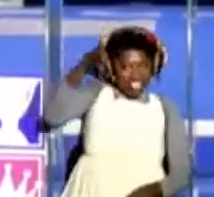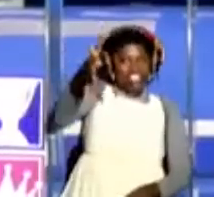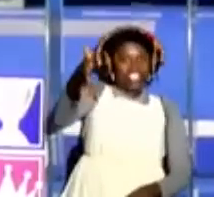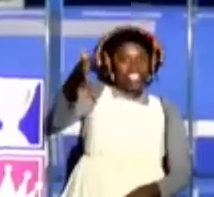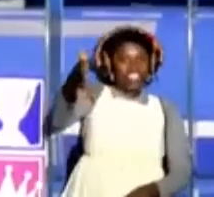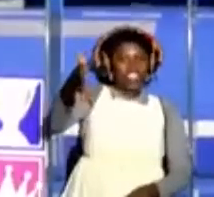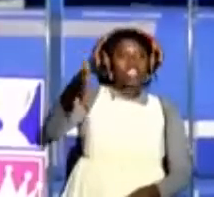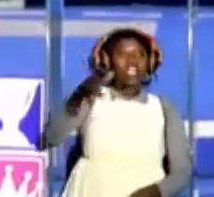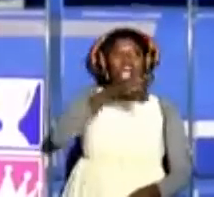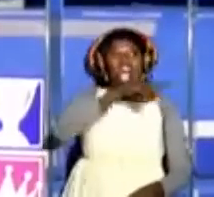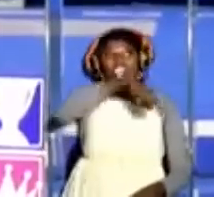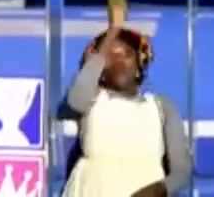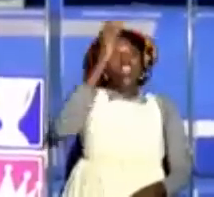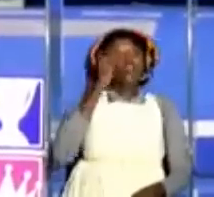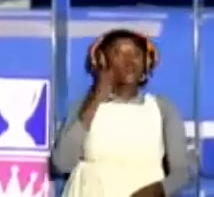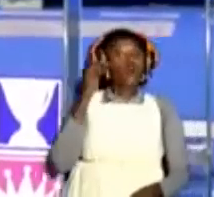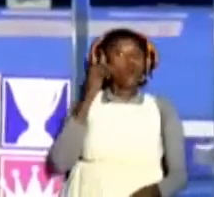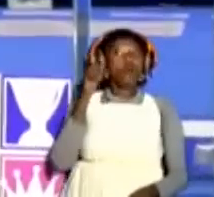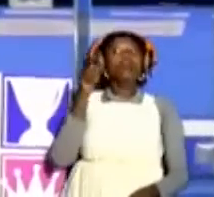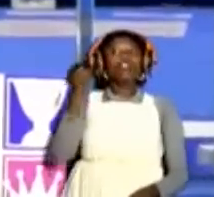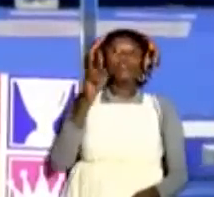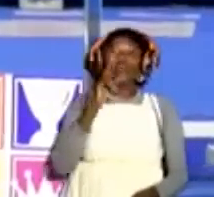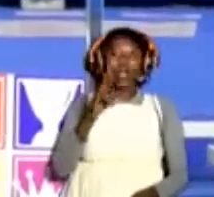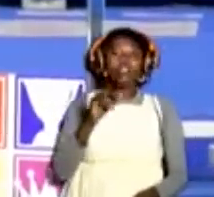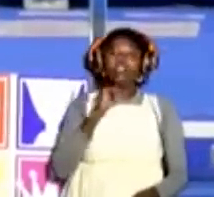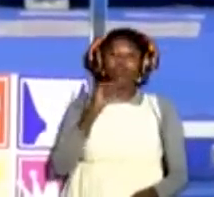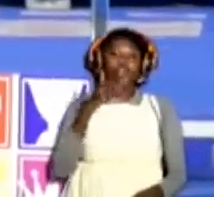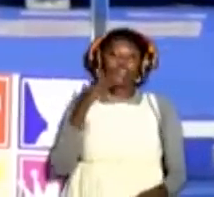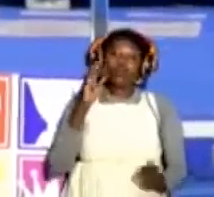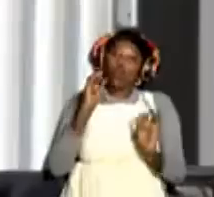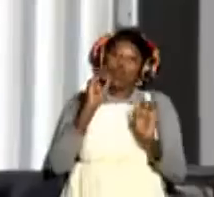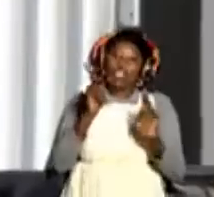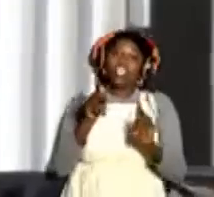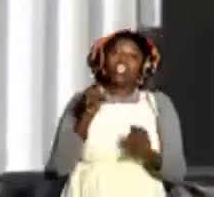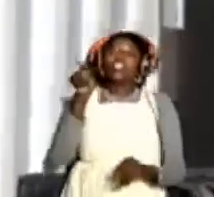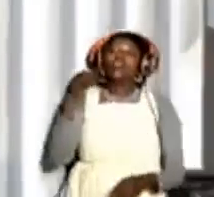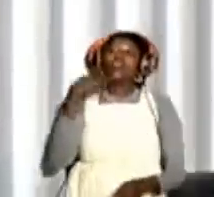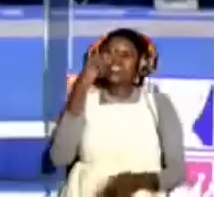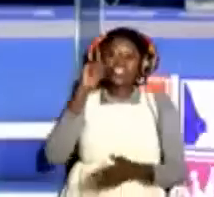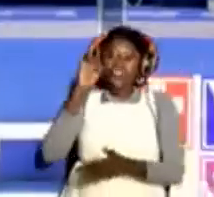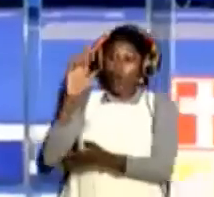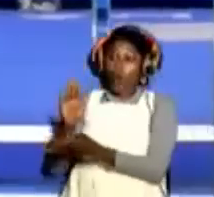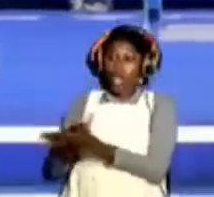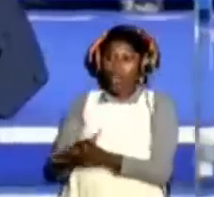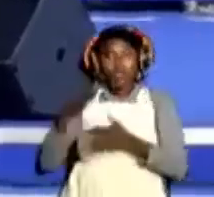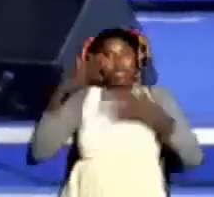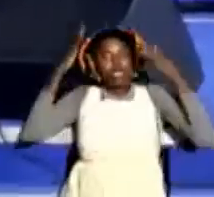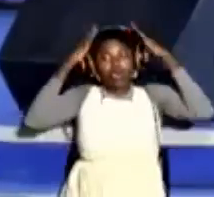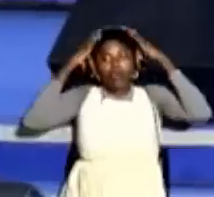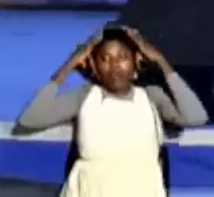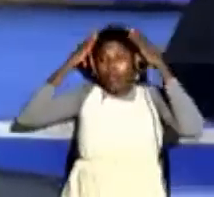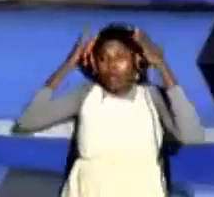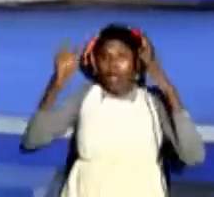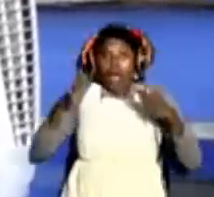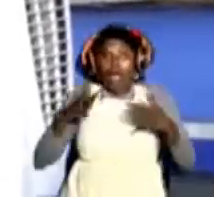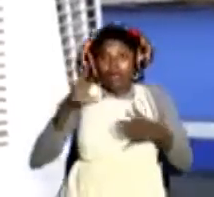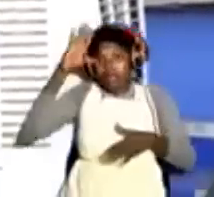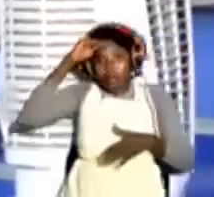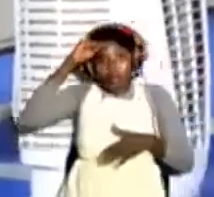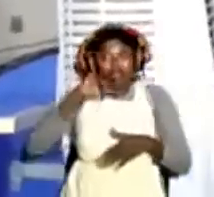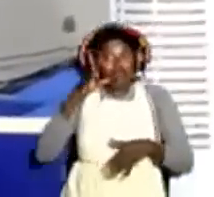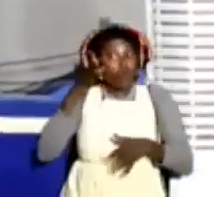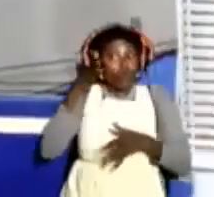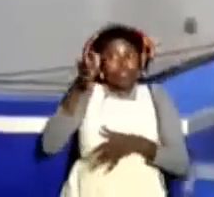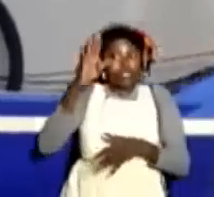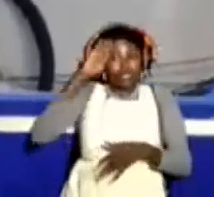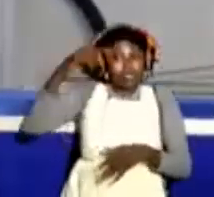before he went home, you are restless. You telling your wife, hey, the man didn't greet